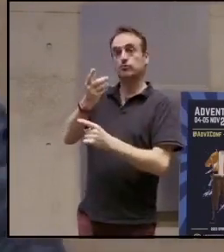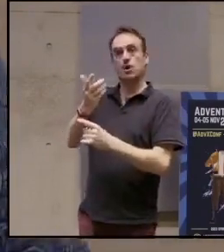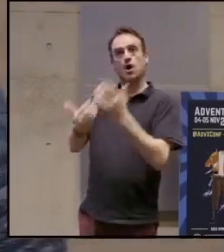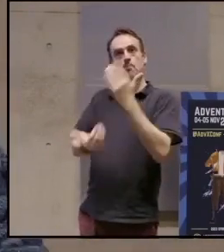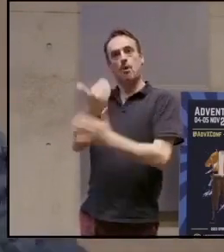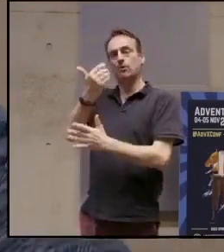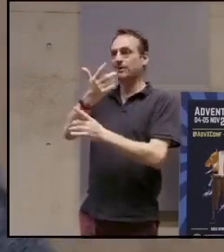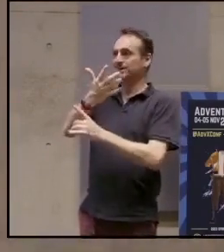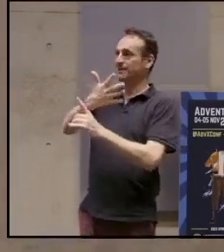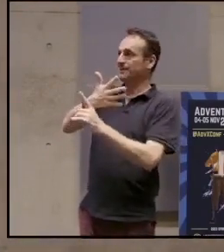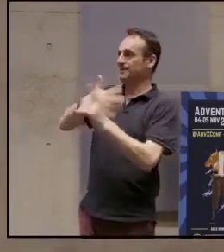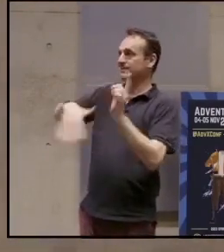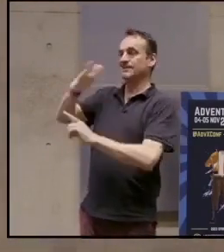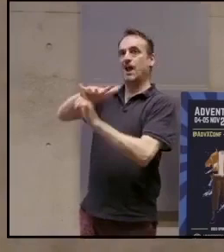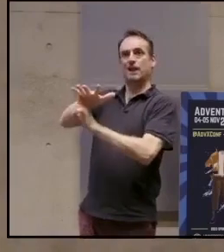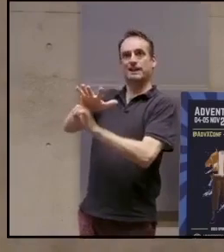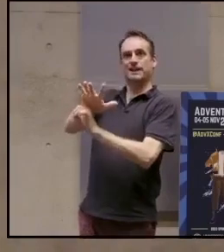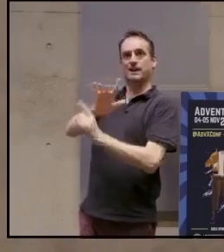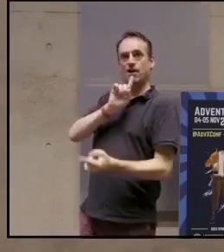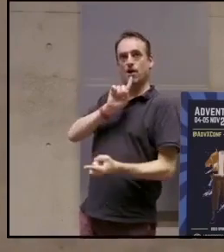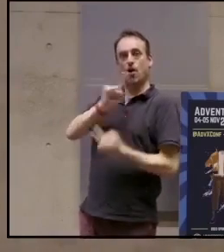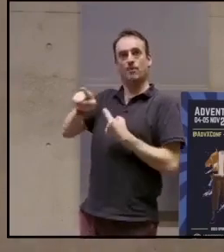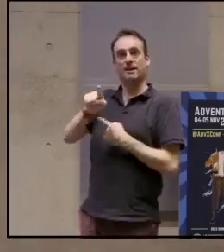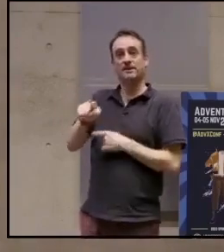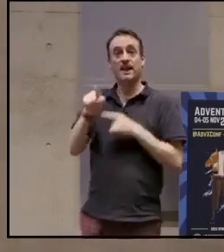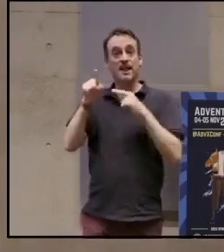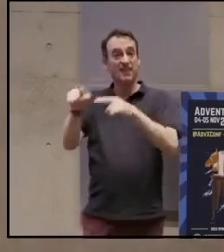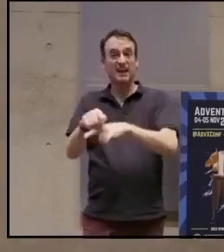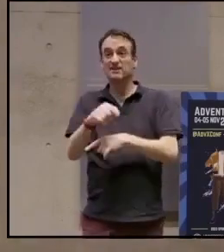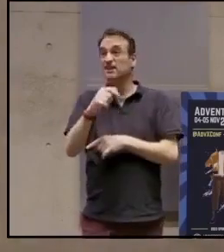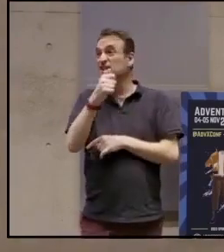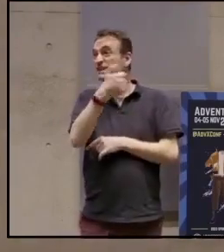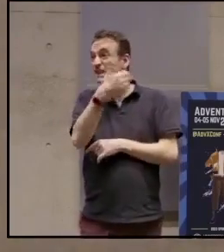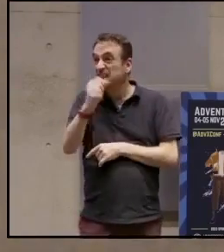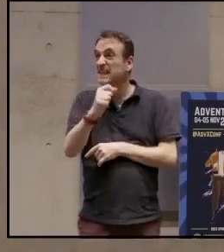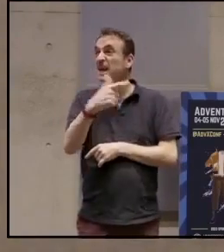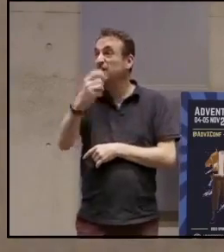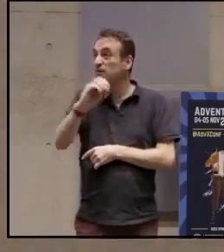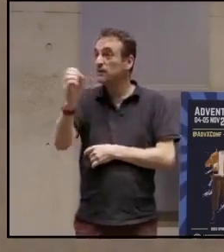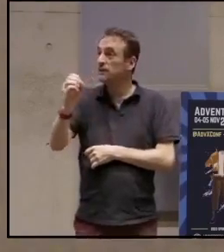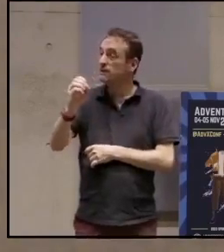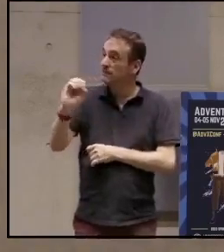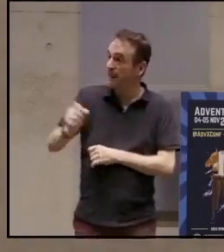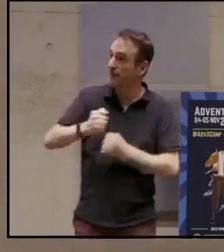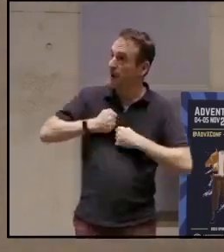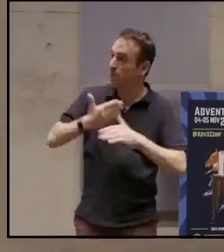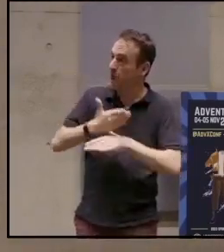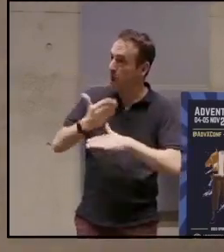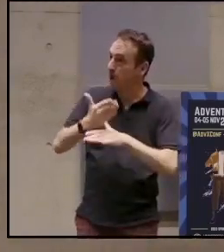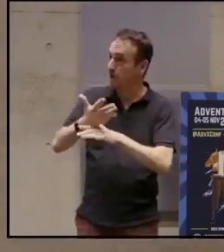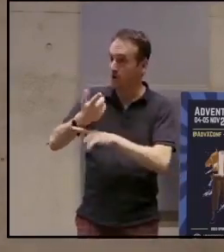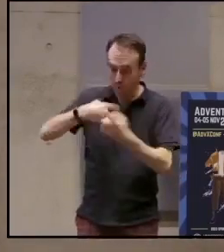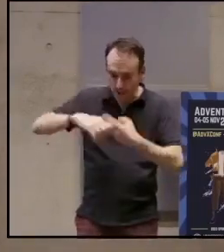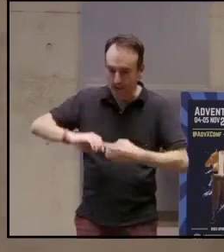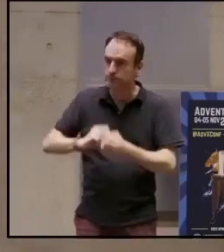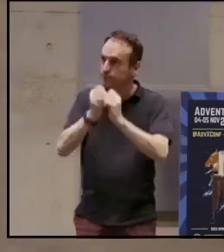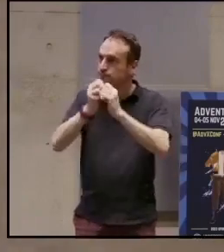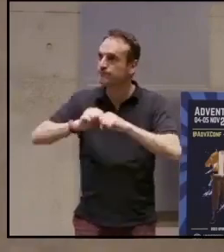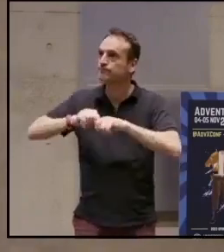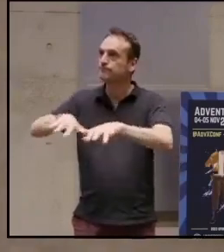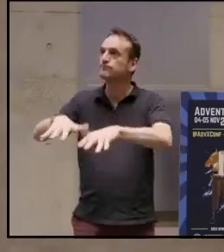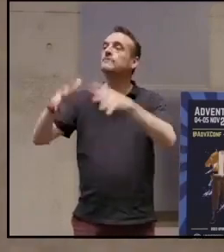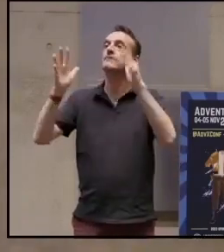bread and butter, right? That's the 60, 70% of the types of things that we produce and that every other type of medium produces.